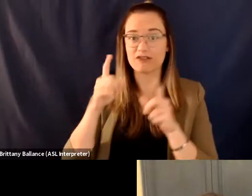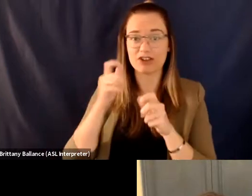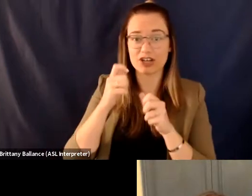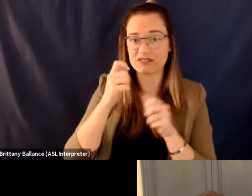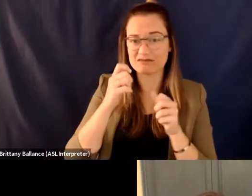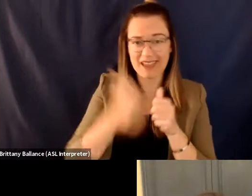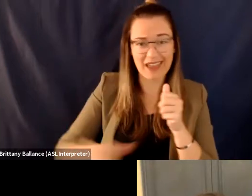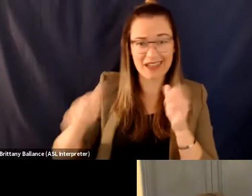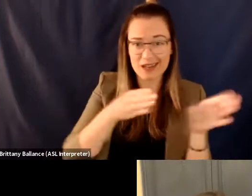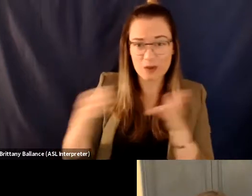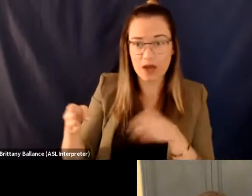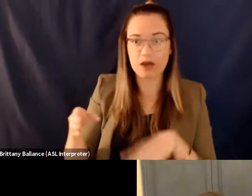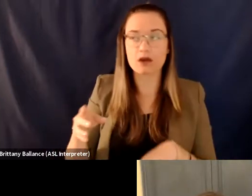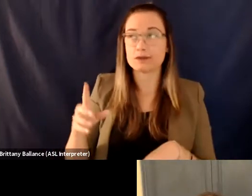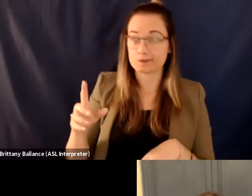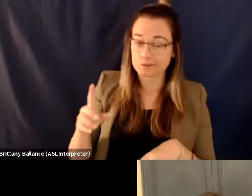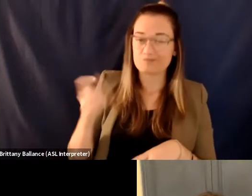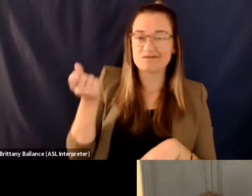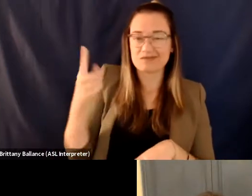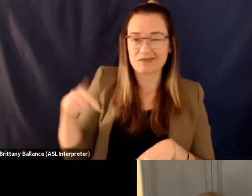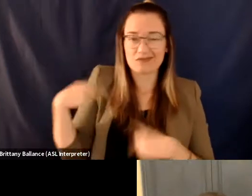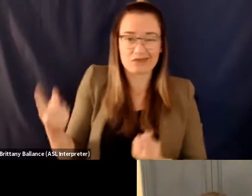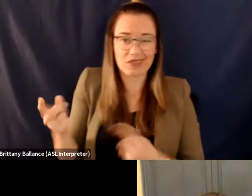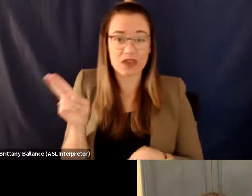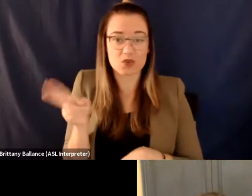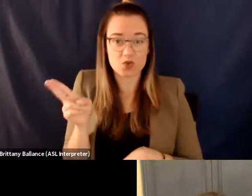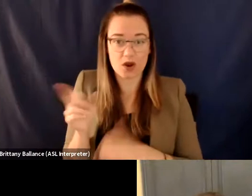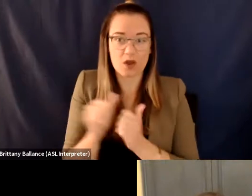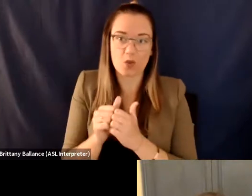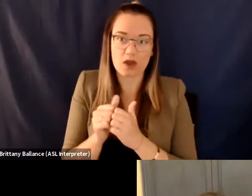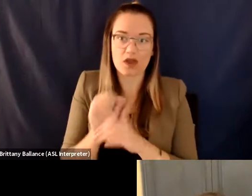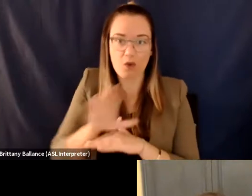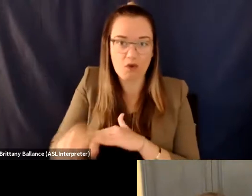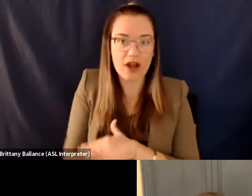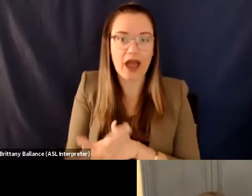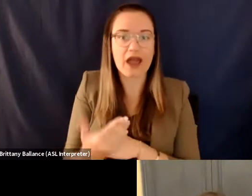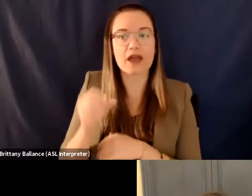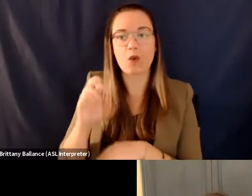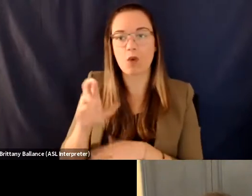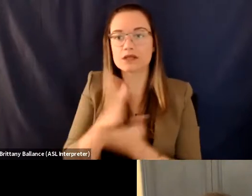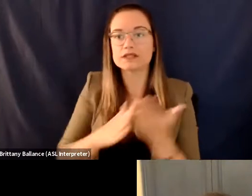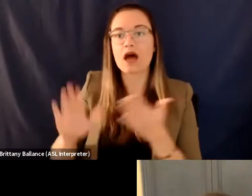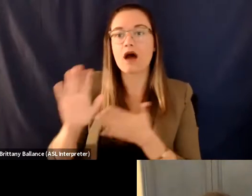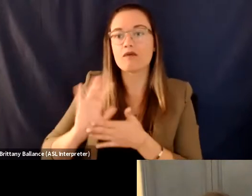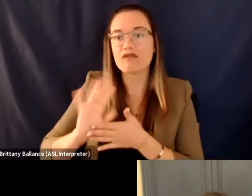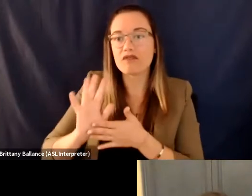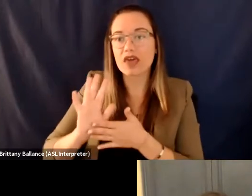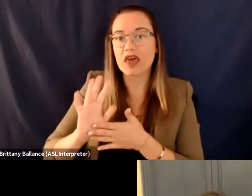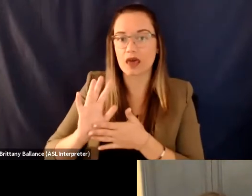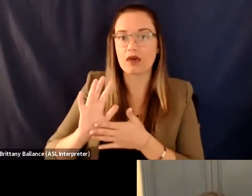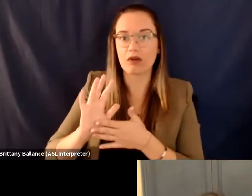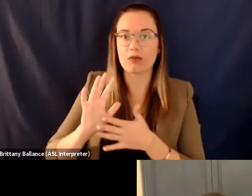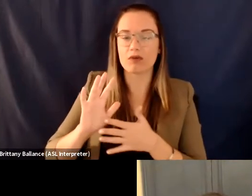I'd say historically, in sort of say with the overnighters or some of the films that were filmed over years and